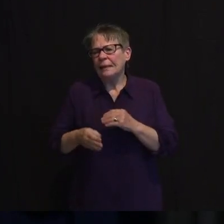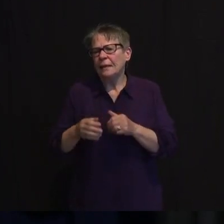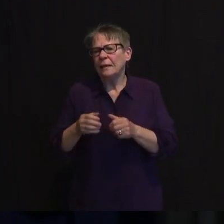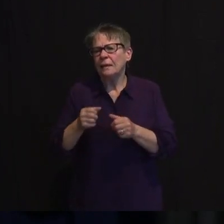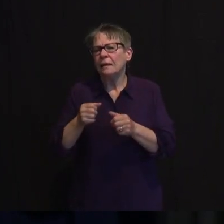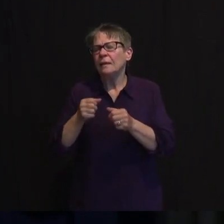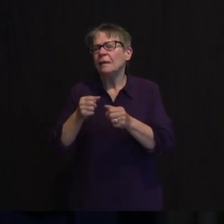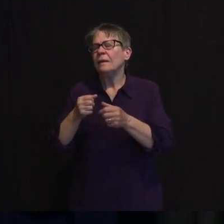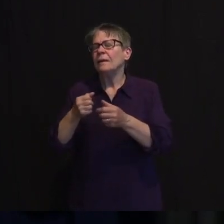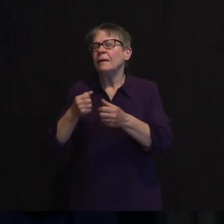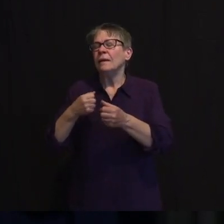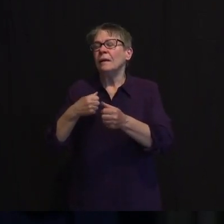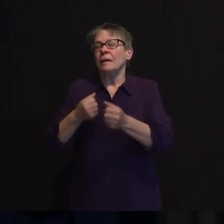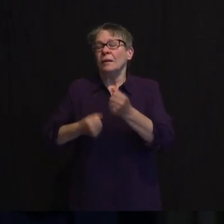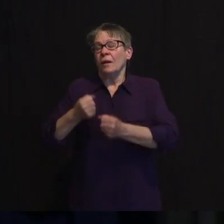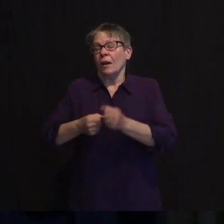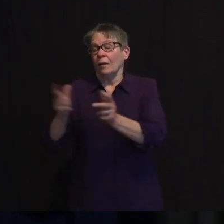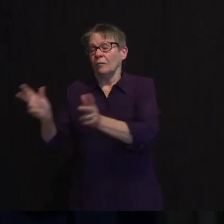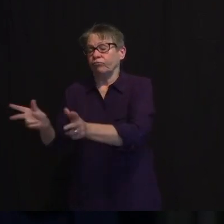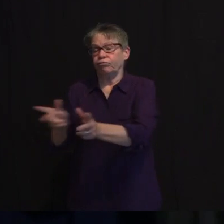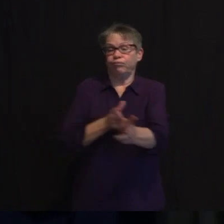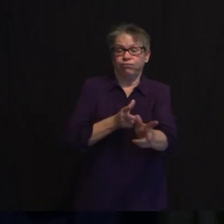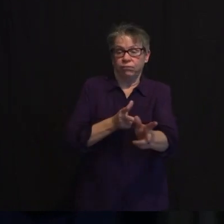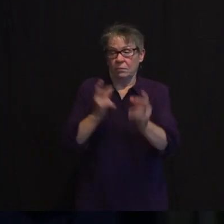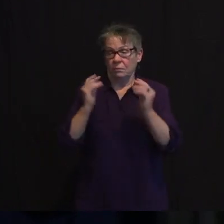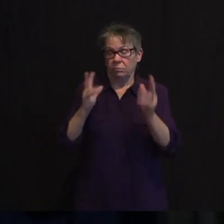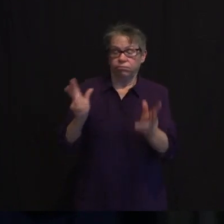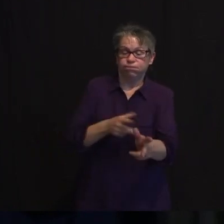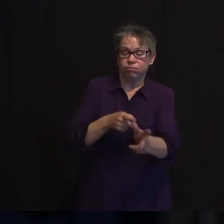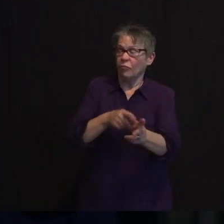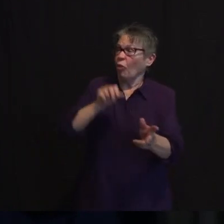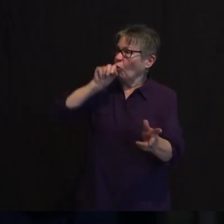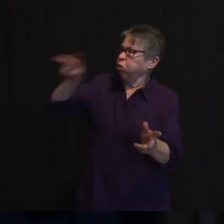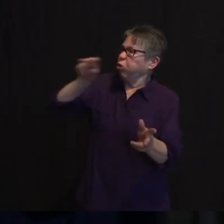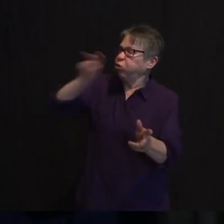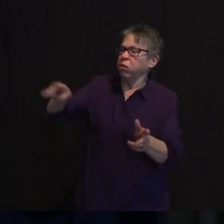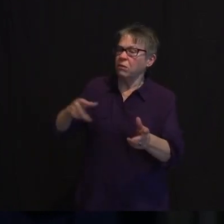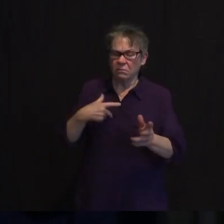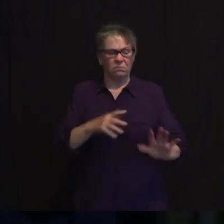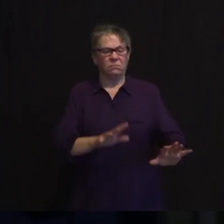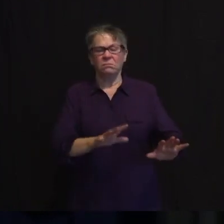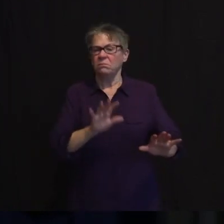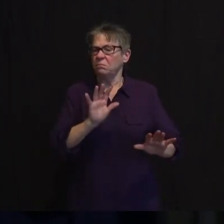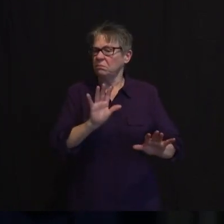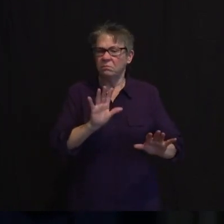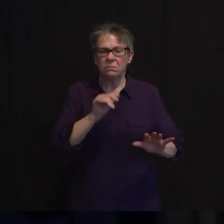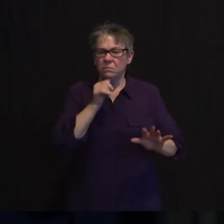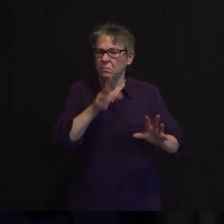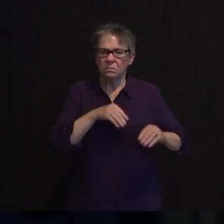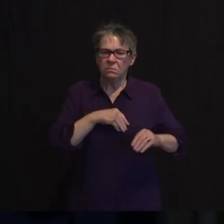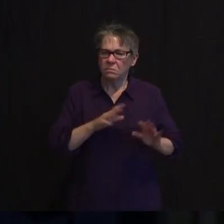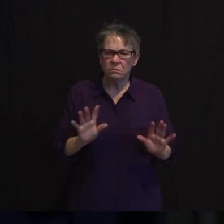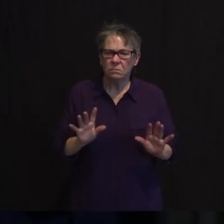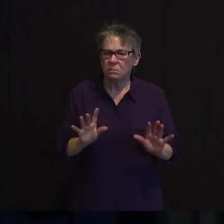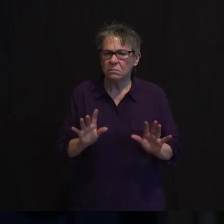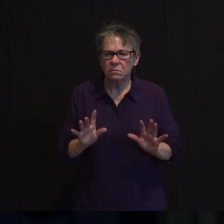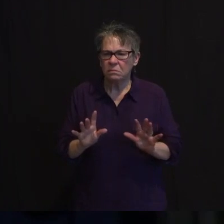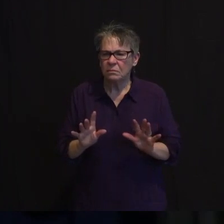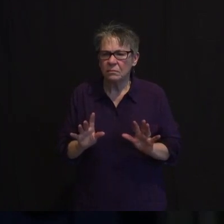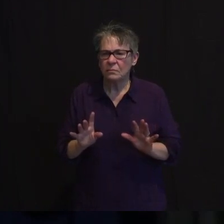wear a mask in a Wawa and became belligerent. He was arrested. When he was released again, believe it or not, he went back to a